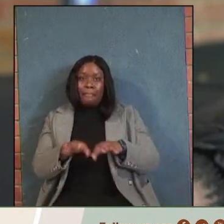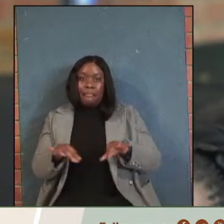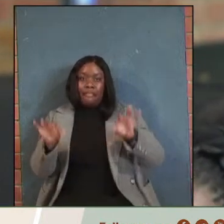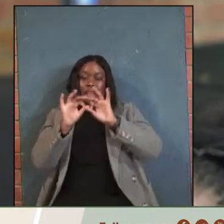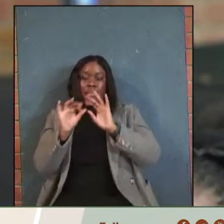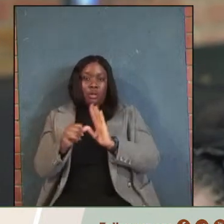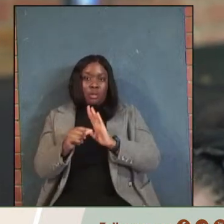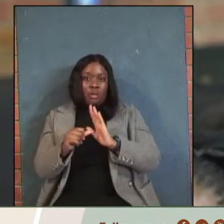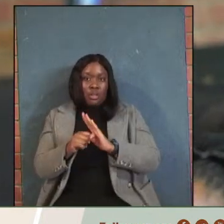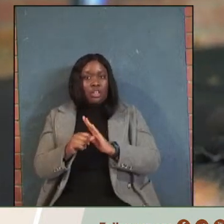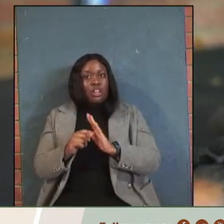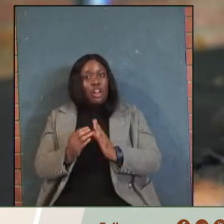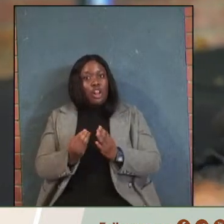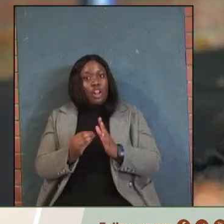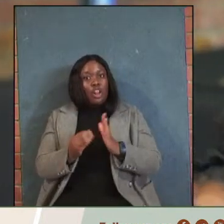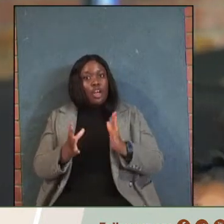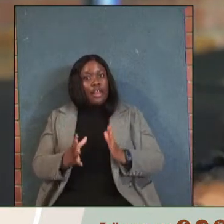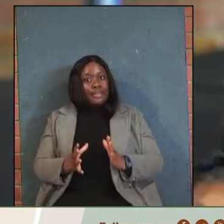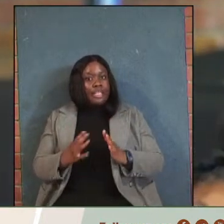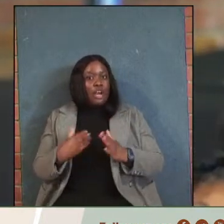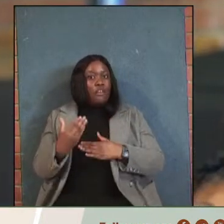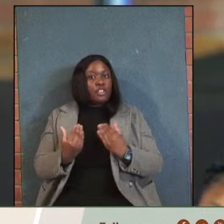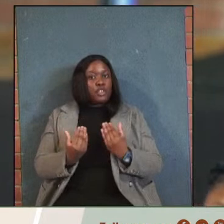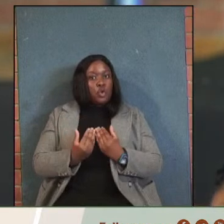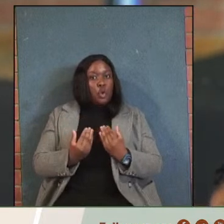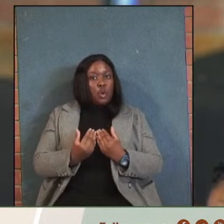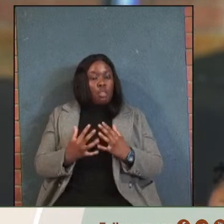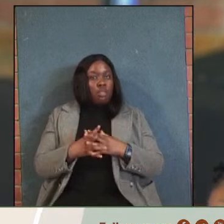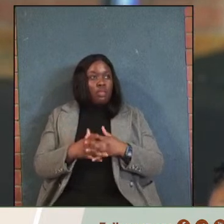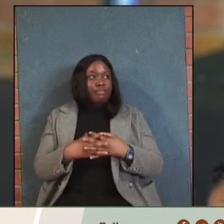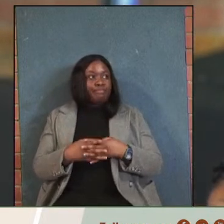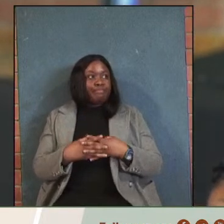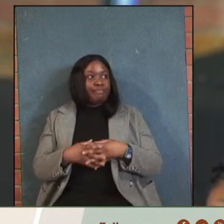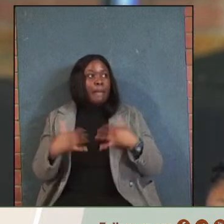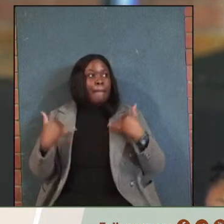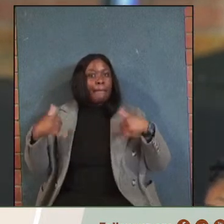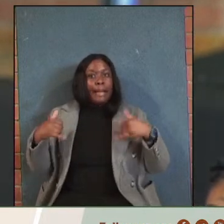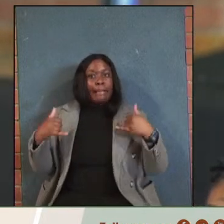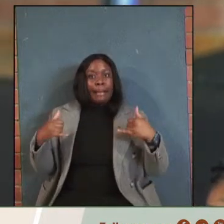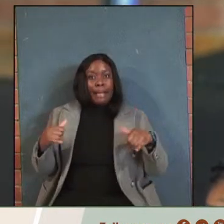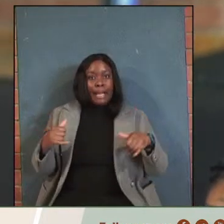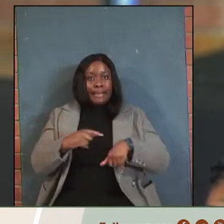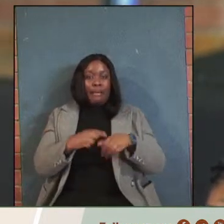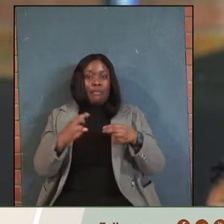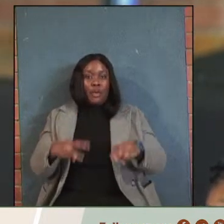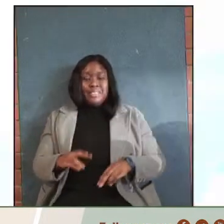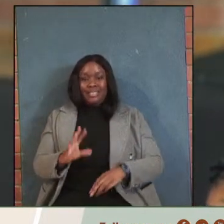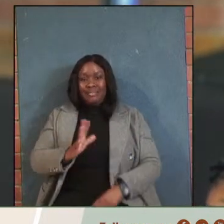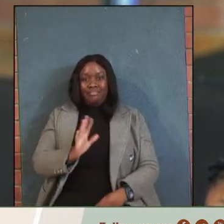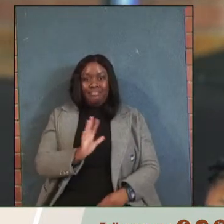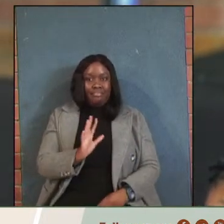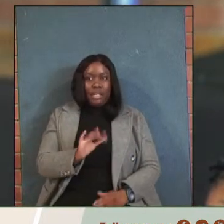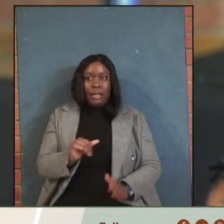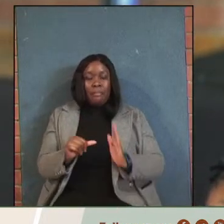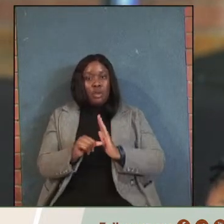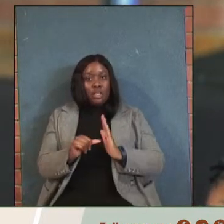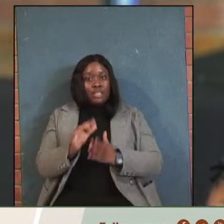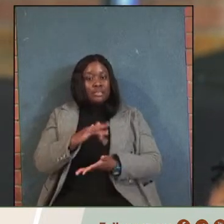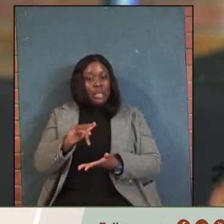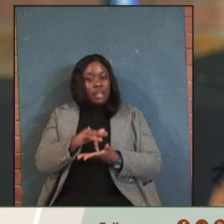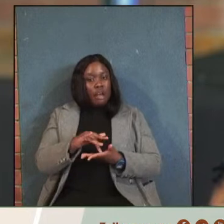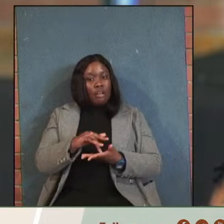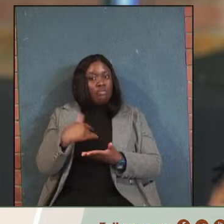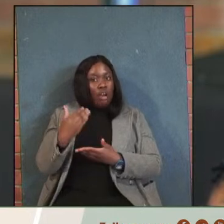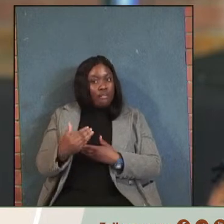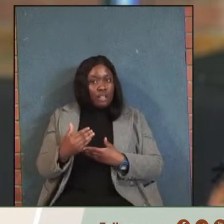have learners sitting outside after schools and playing around and wasting their valuable time. We need to have proper working aftercare centers where learners can